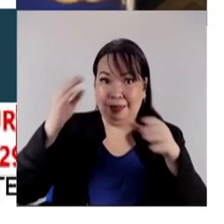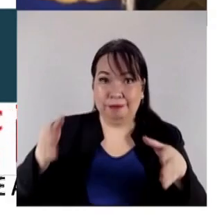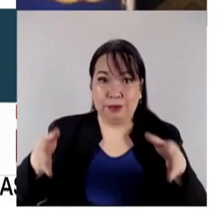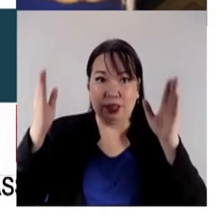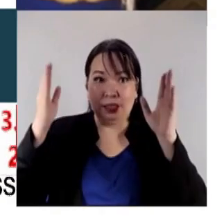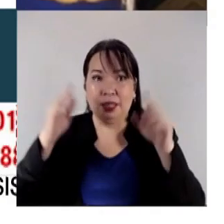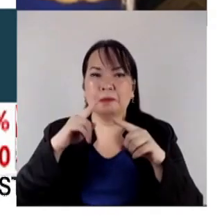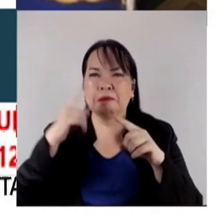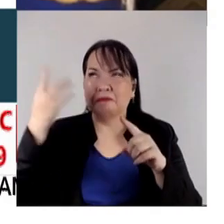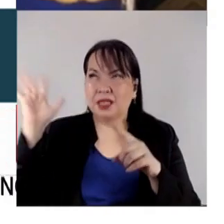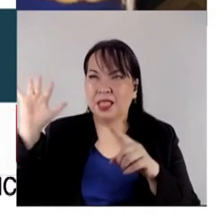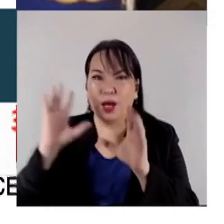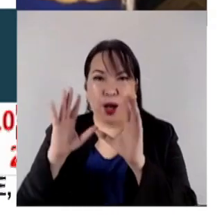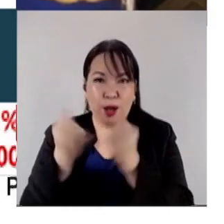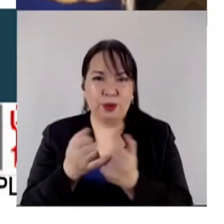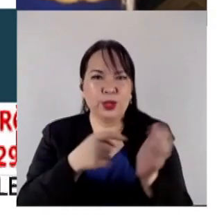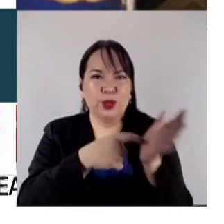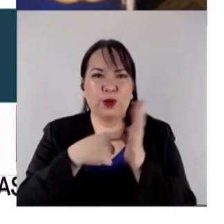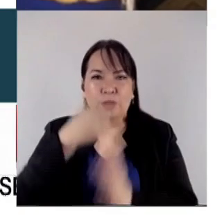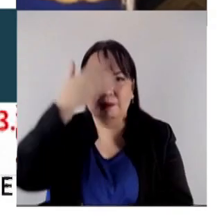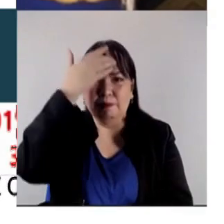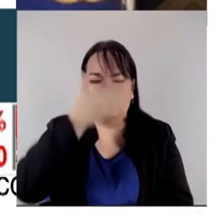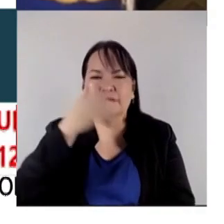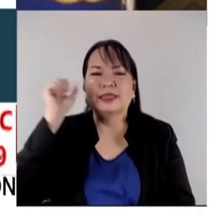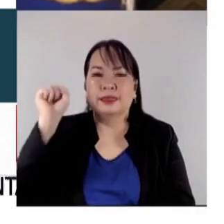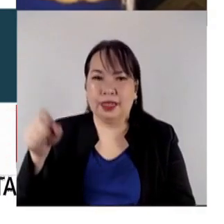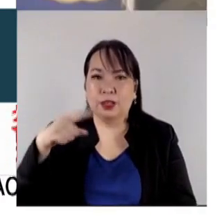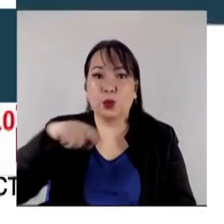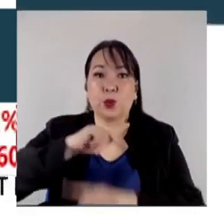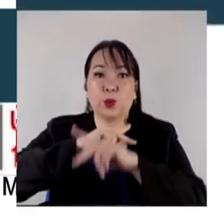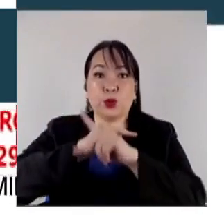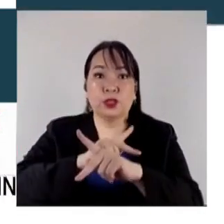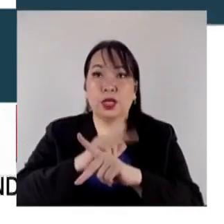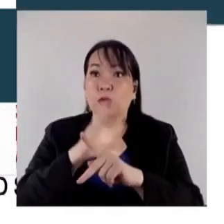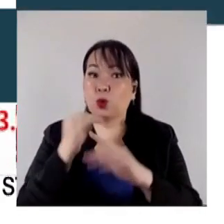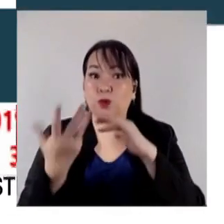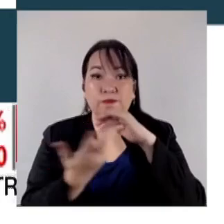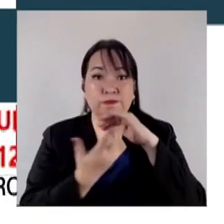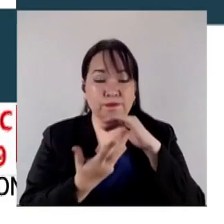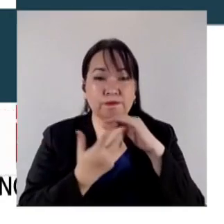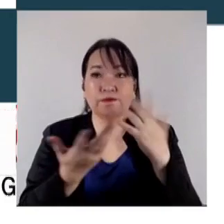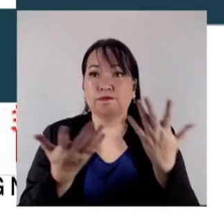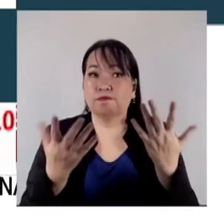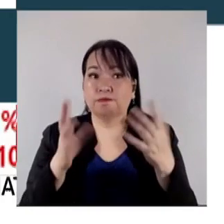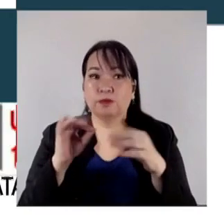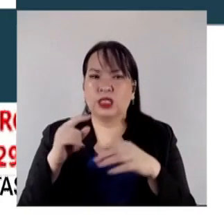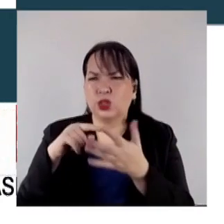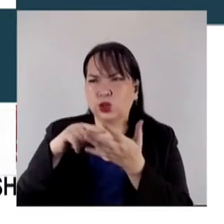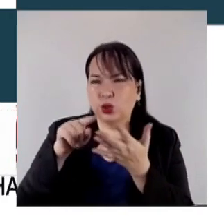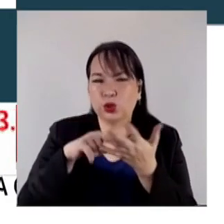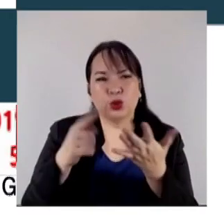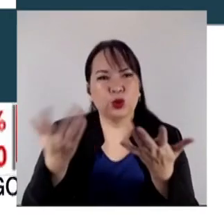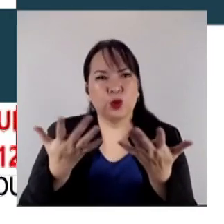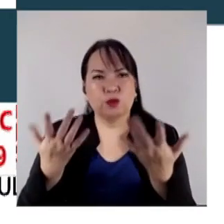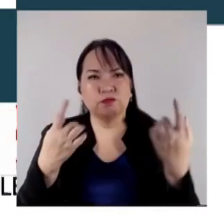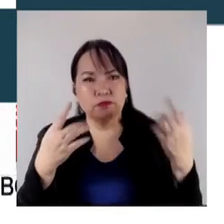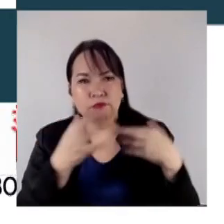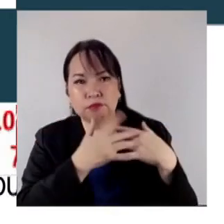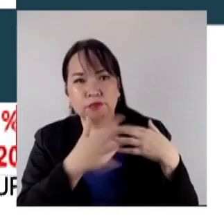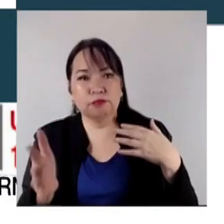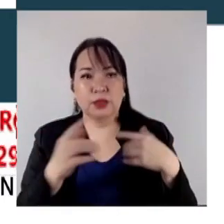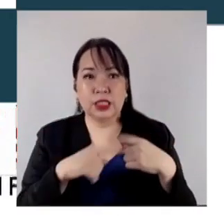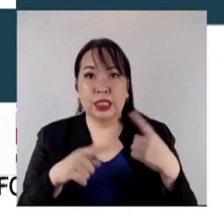require face shields for the protection of customers. We'll have to look where this goes if magkakaroon ng